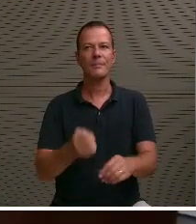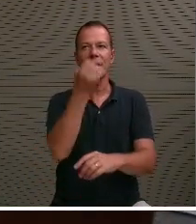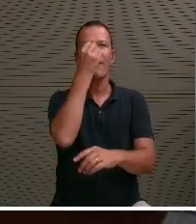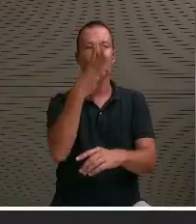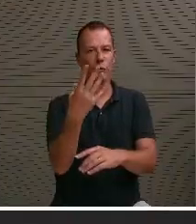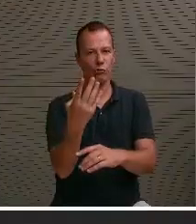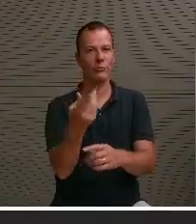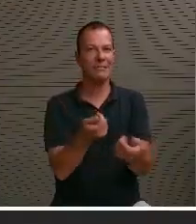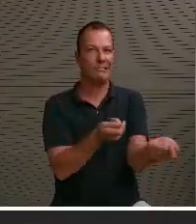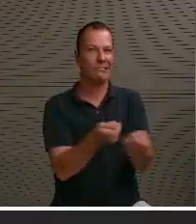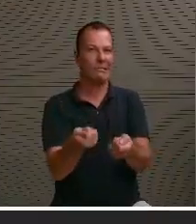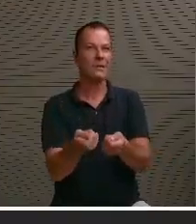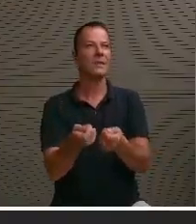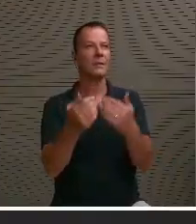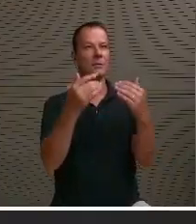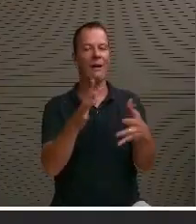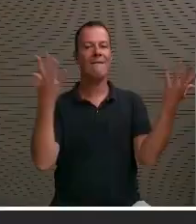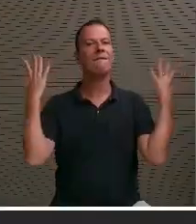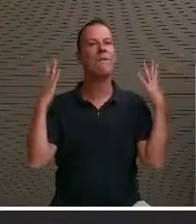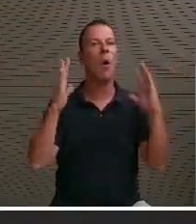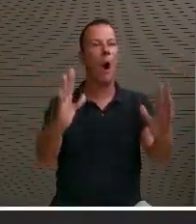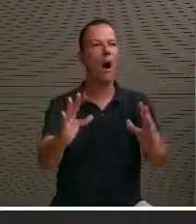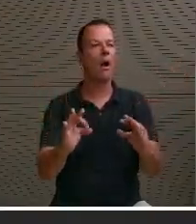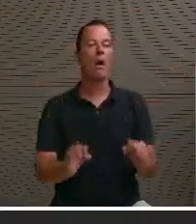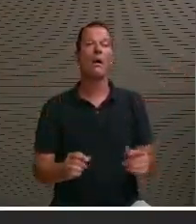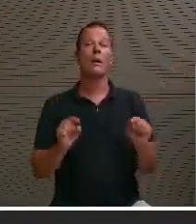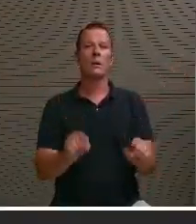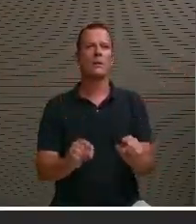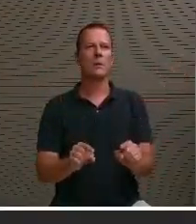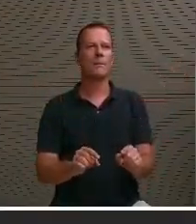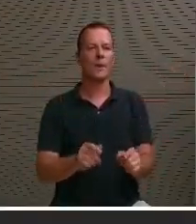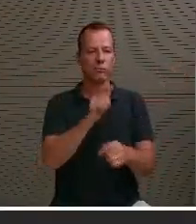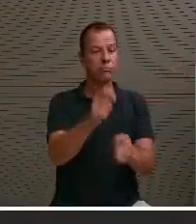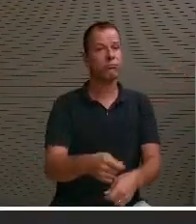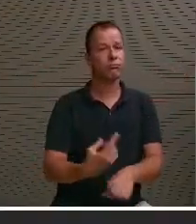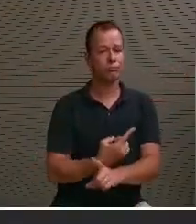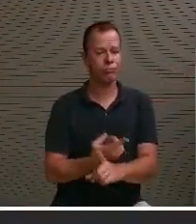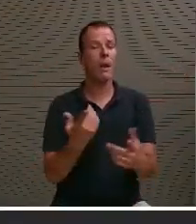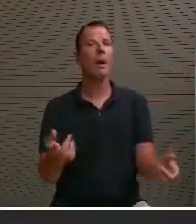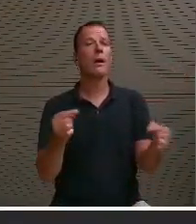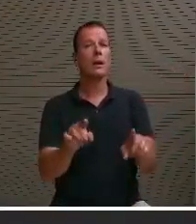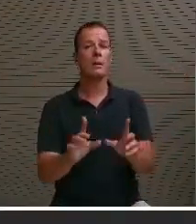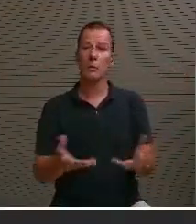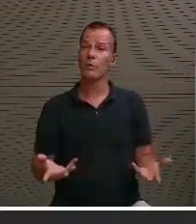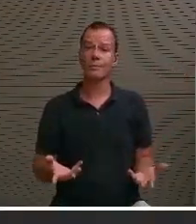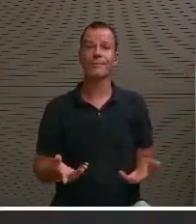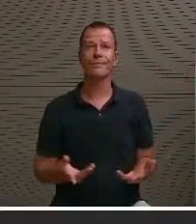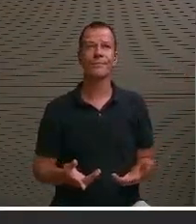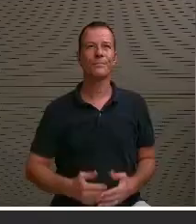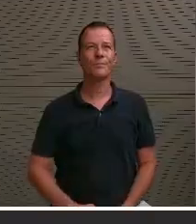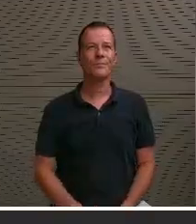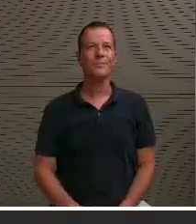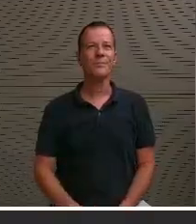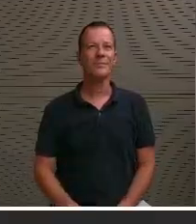forestry, and then it turned into a conservation forestry company, and I assumed the position